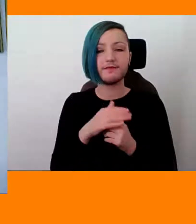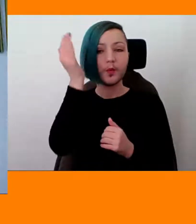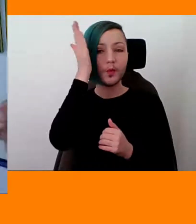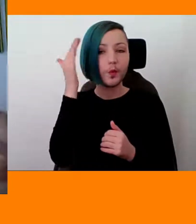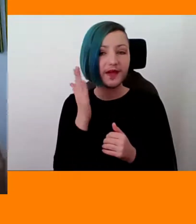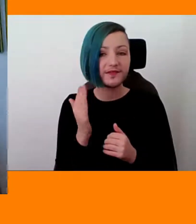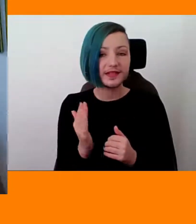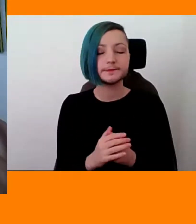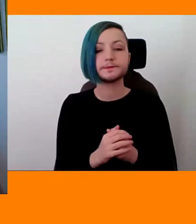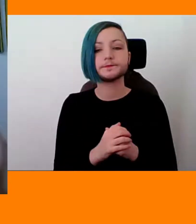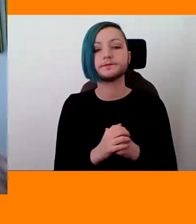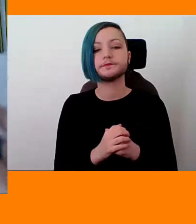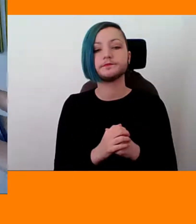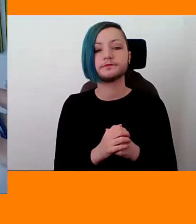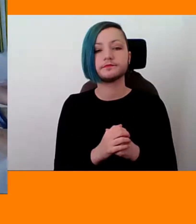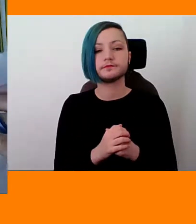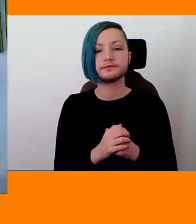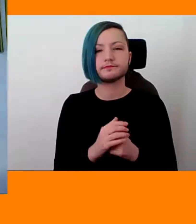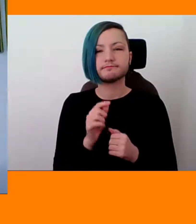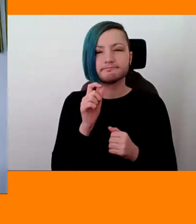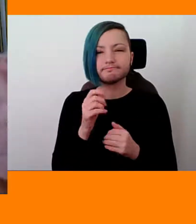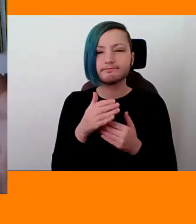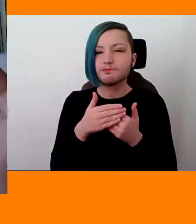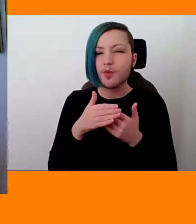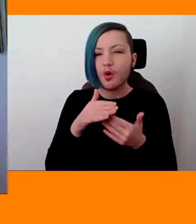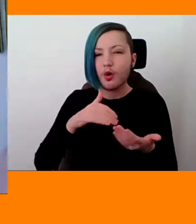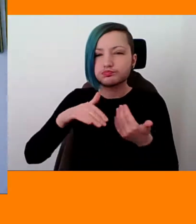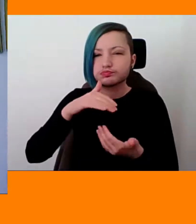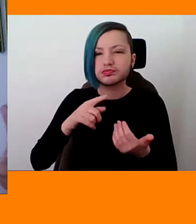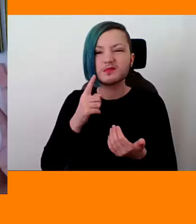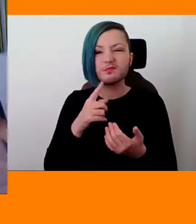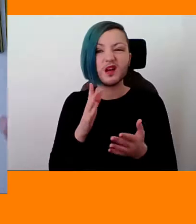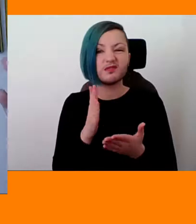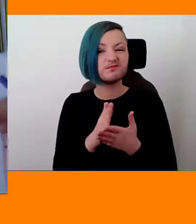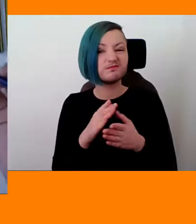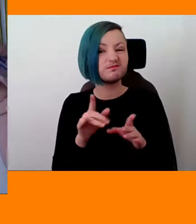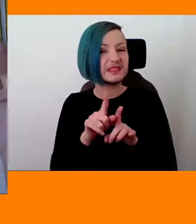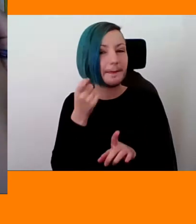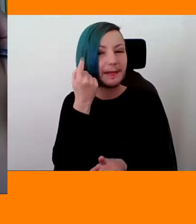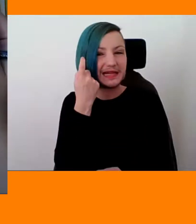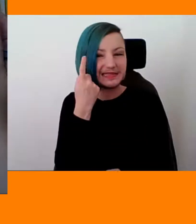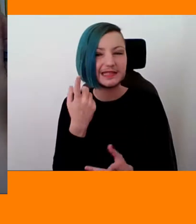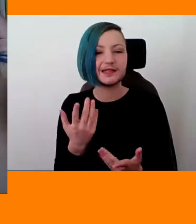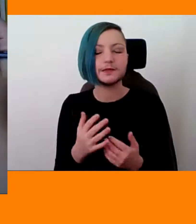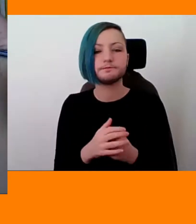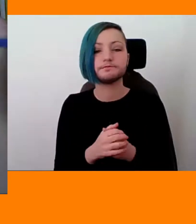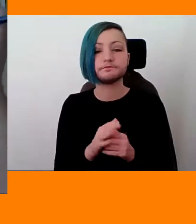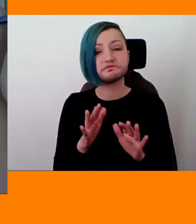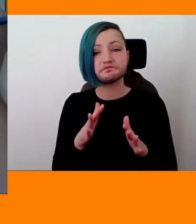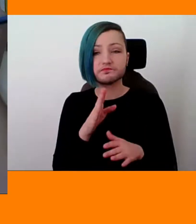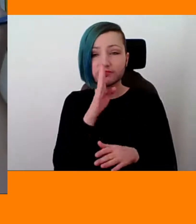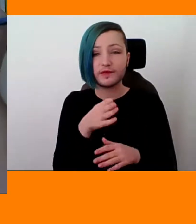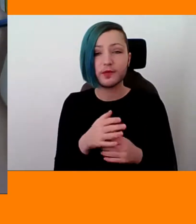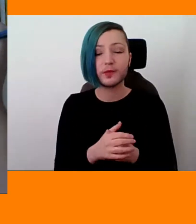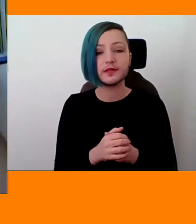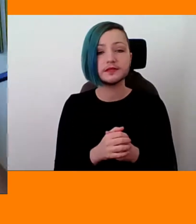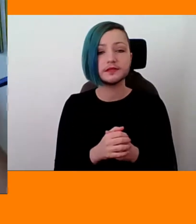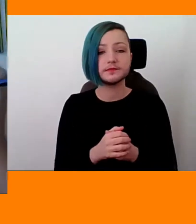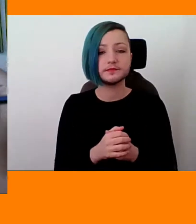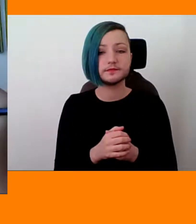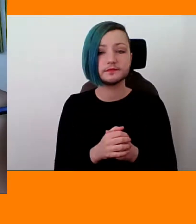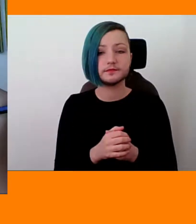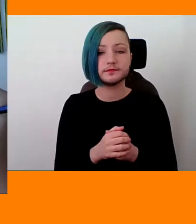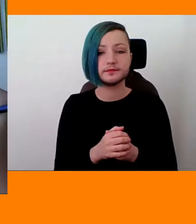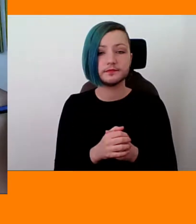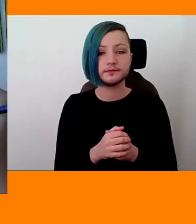wavy hair. This is a little bit more complicated, but really it's the same sort of thing. So still quite simple. So your wavy hair